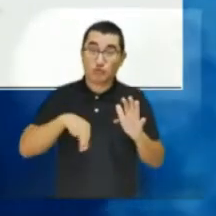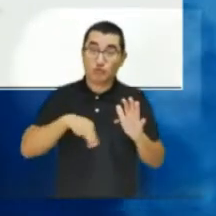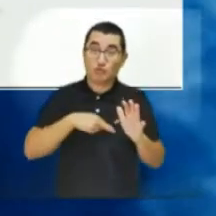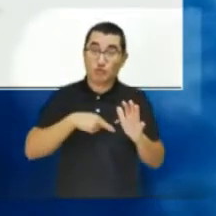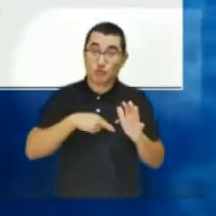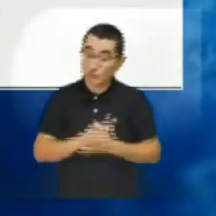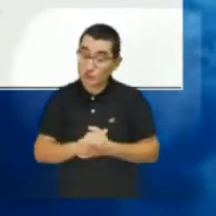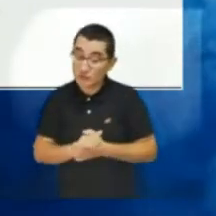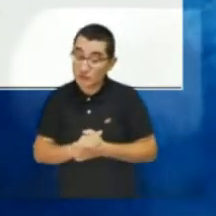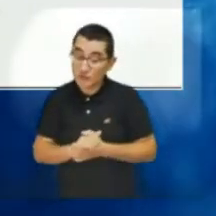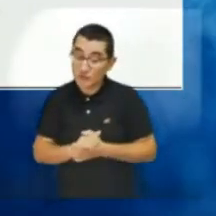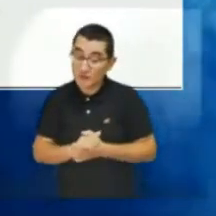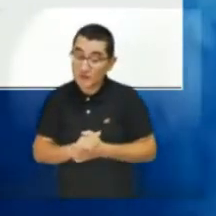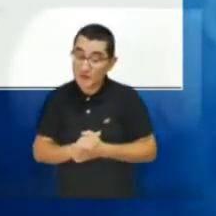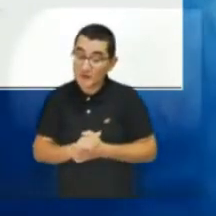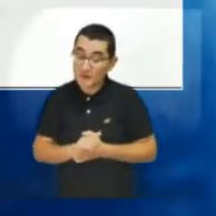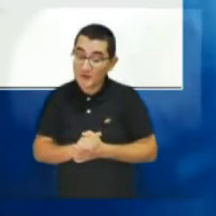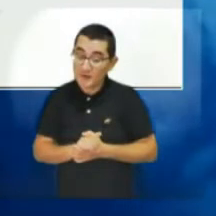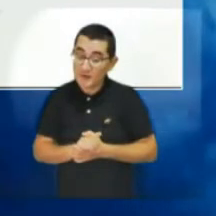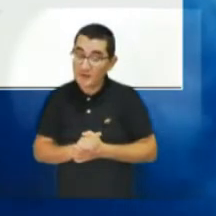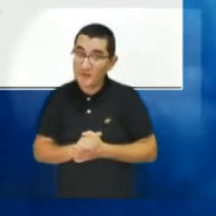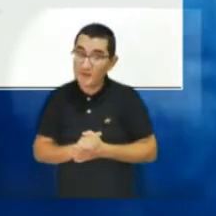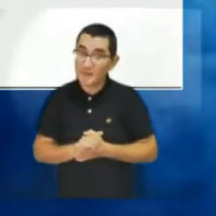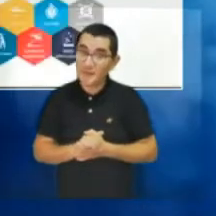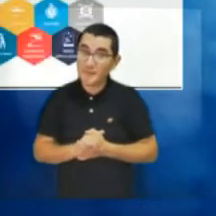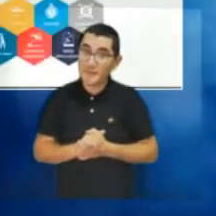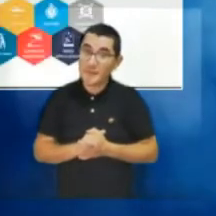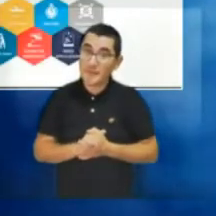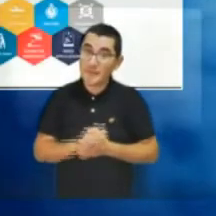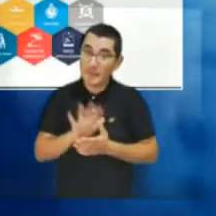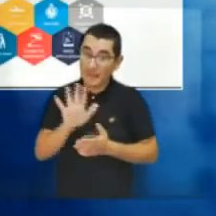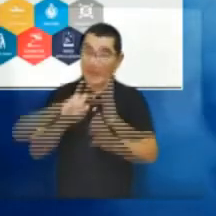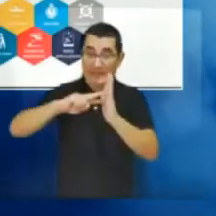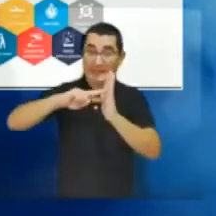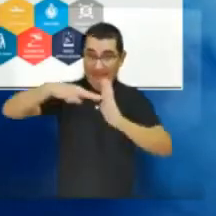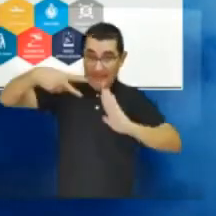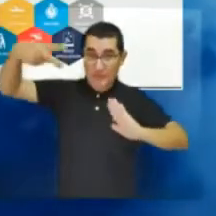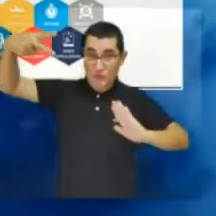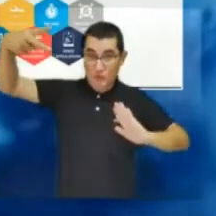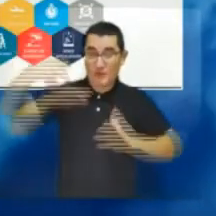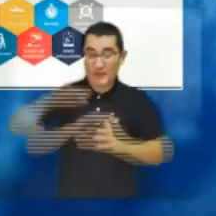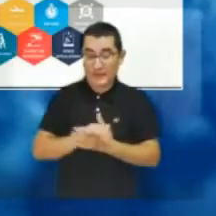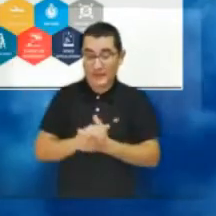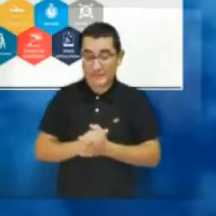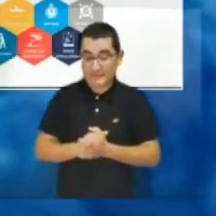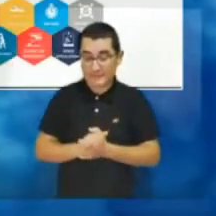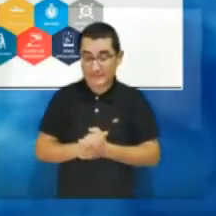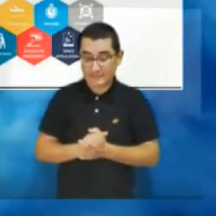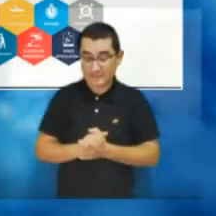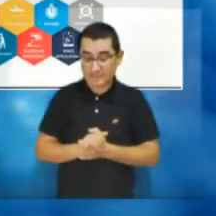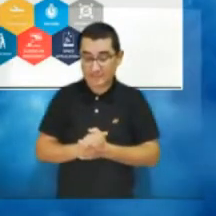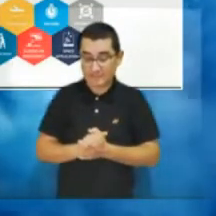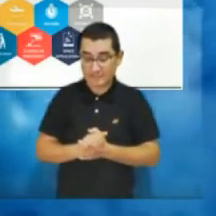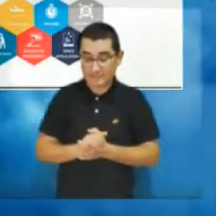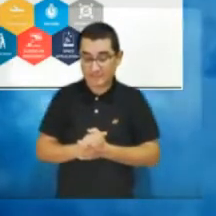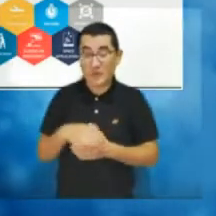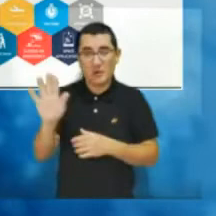TDOA technology in plus of AOA. For GNSS interference, we work a lot to